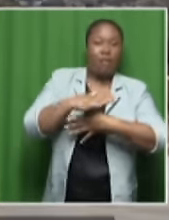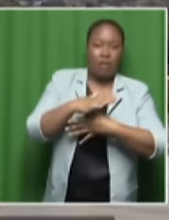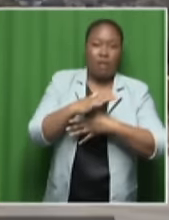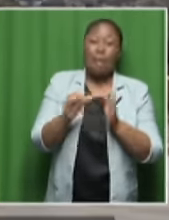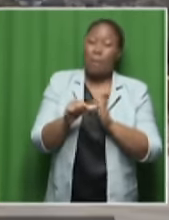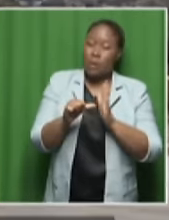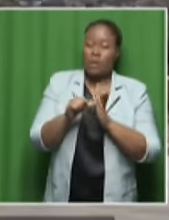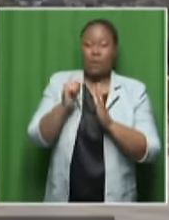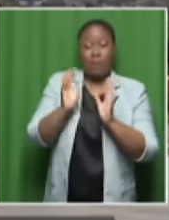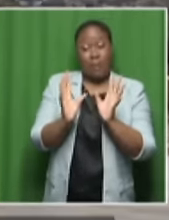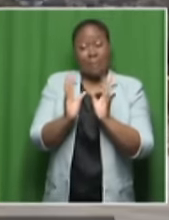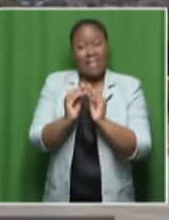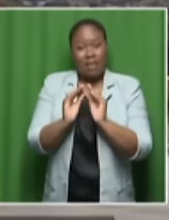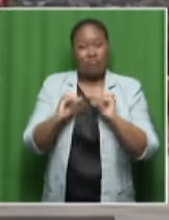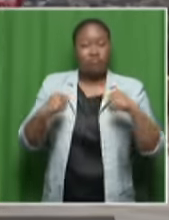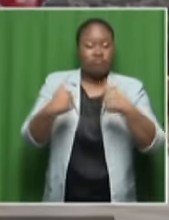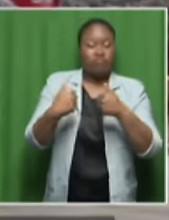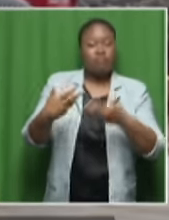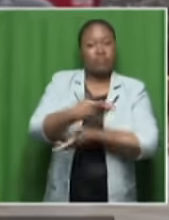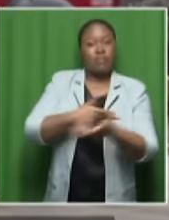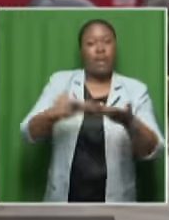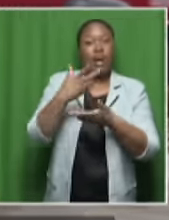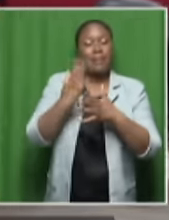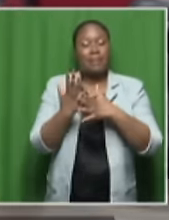to our planning going forward.